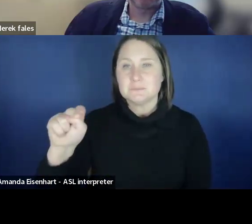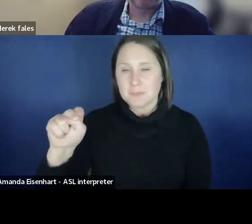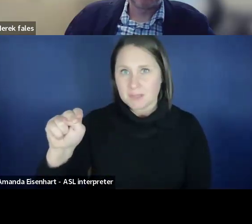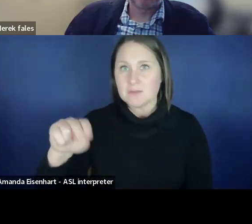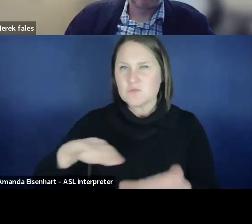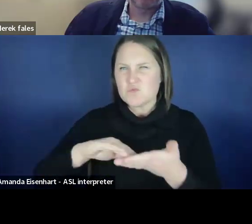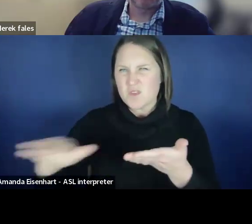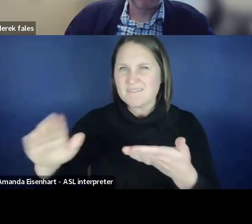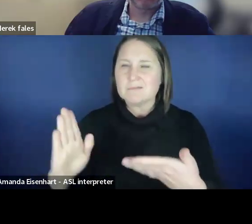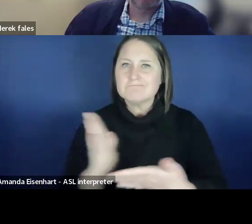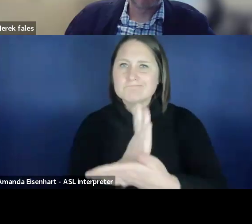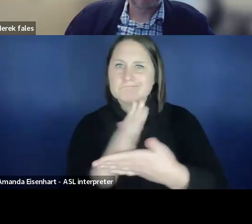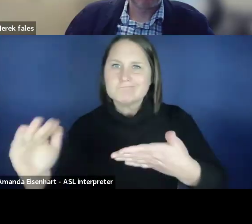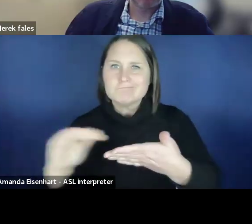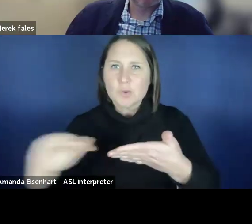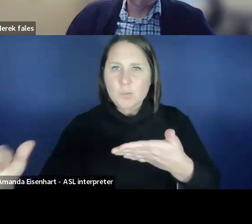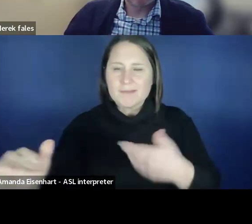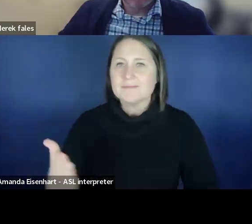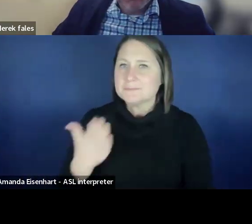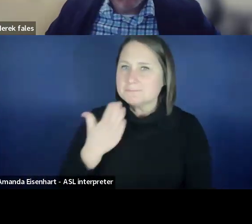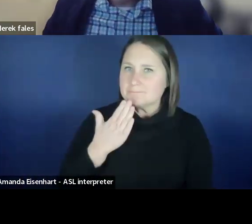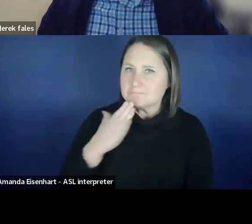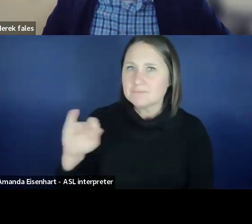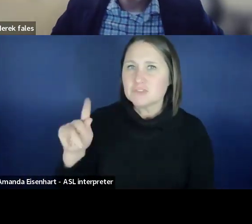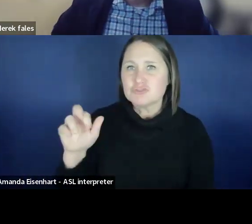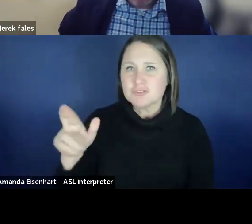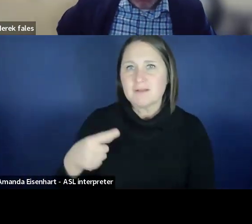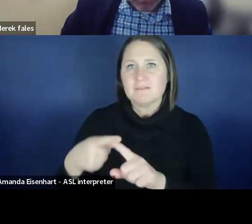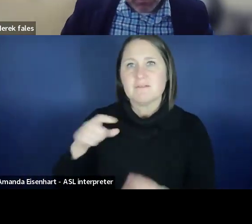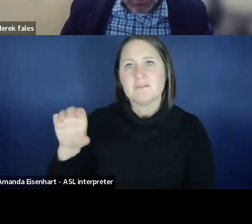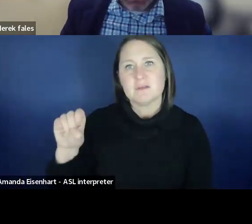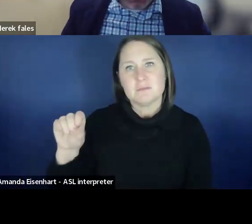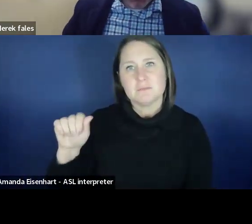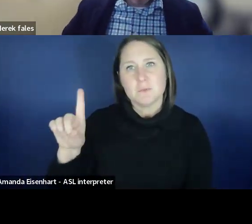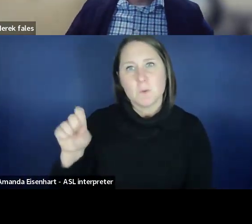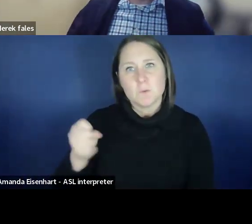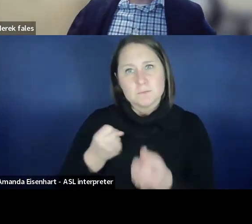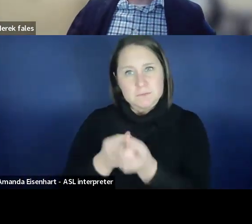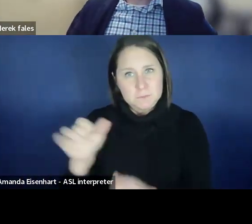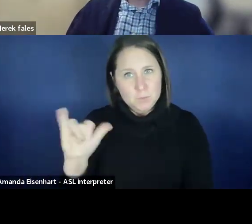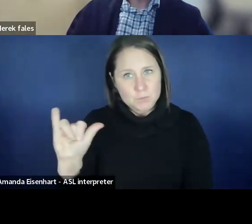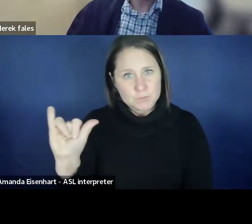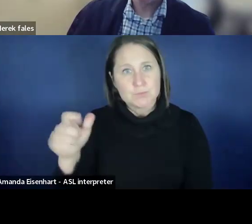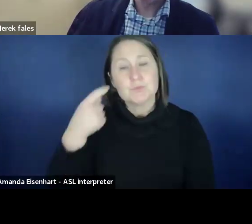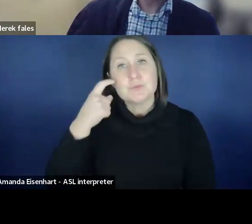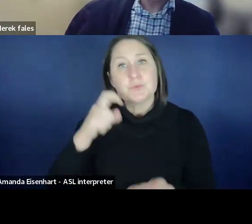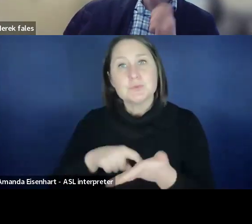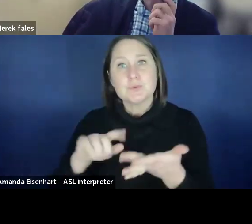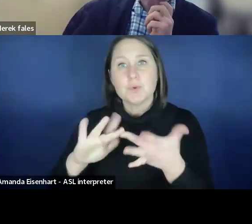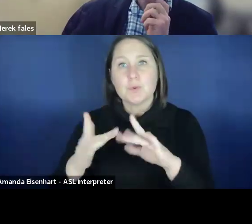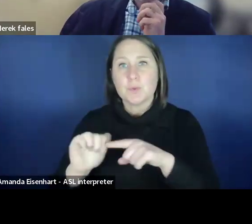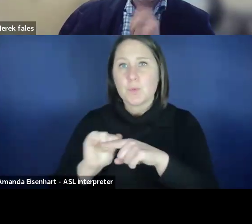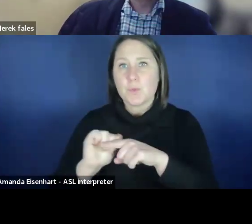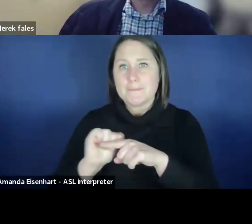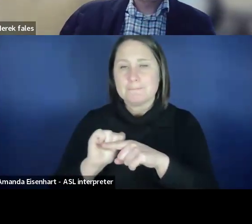We're being supported by Jennifer today, also from OADS. And you'll notice this is a webinar